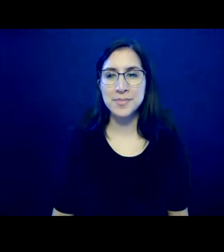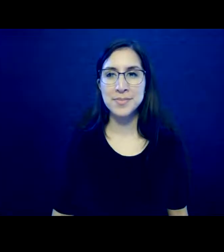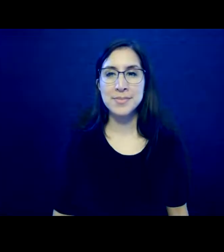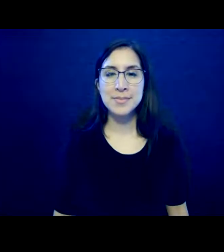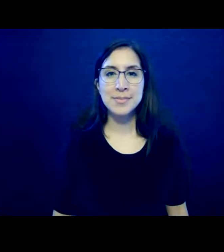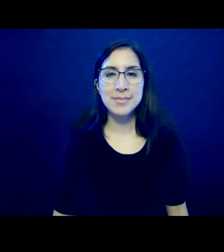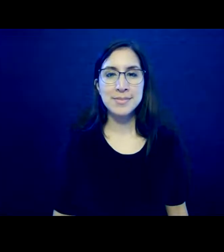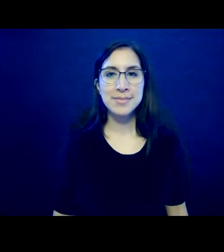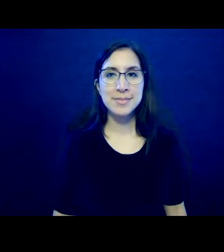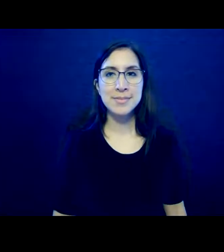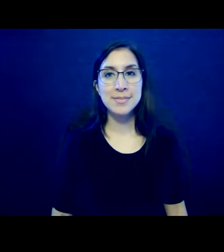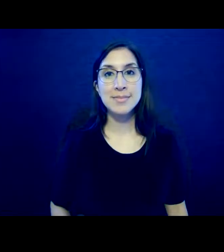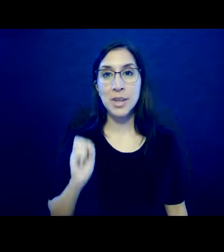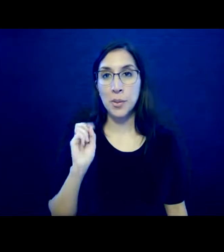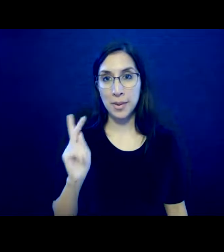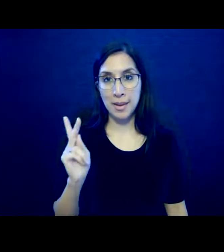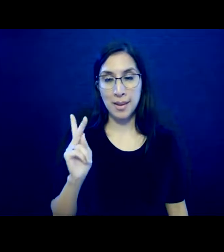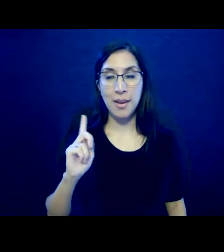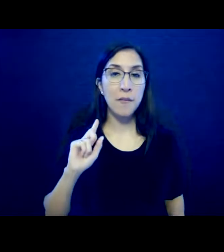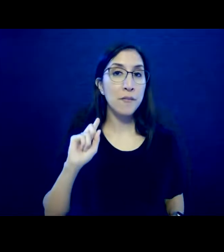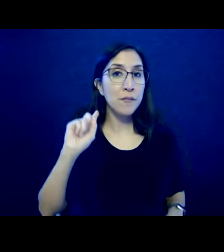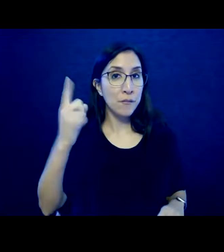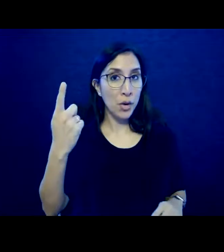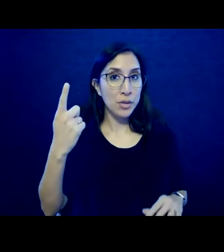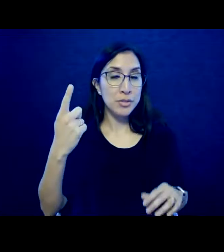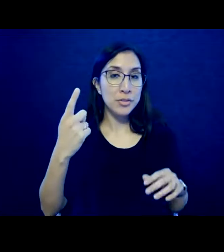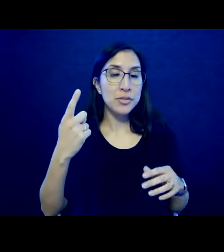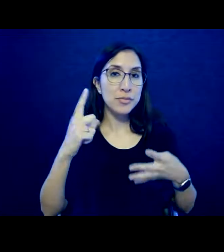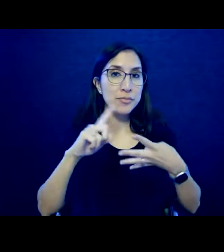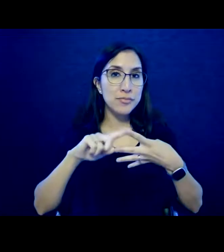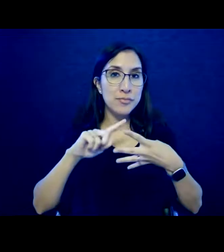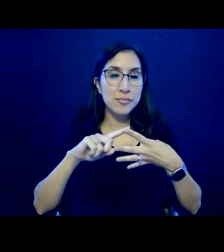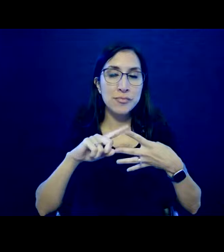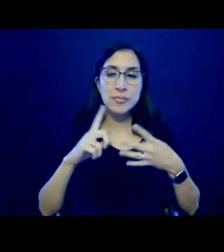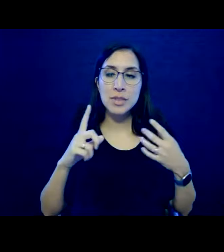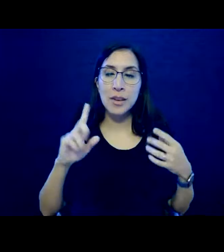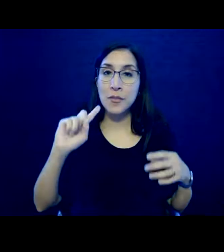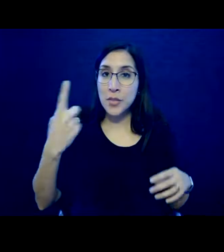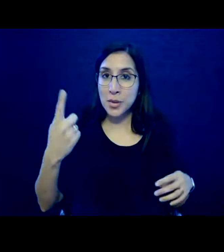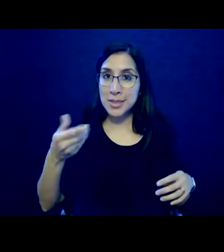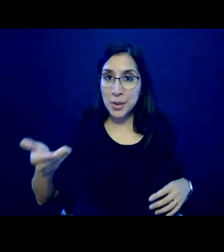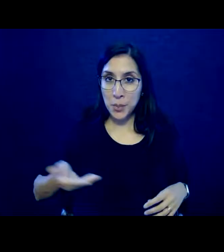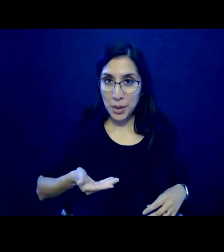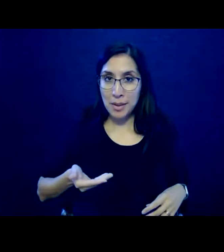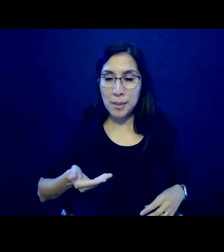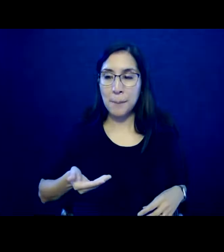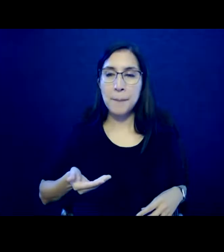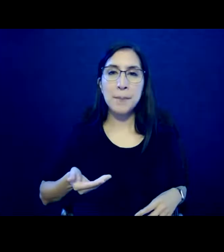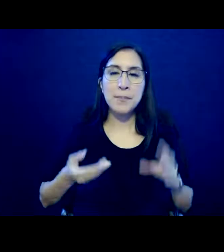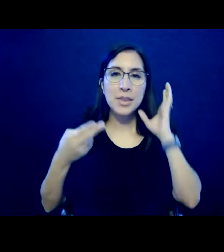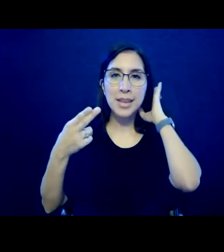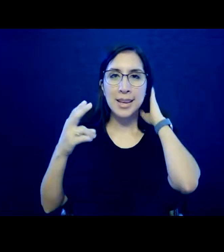Okay, so first thing first, I want to first welcome